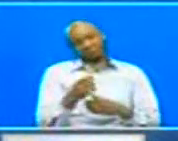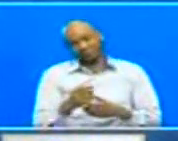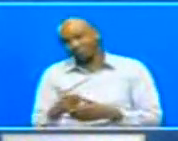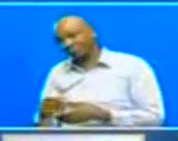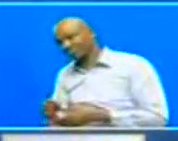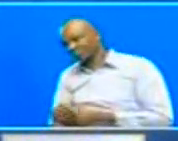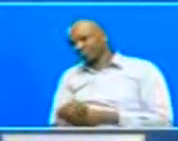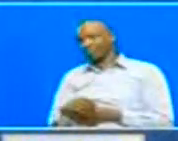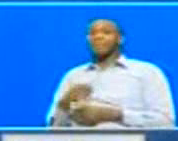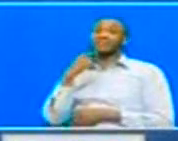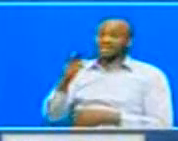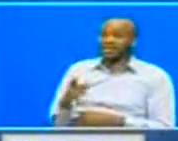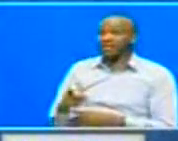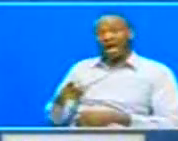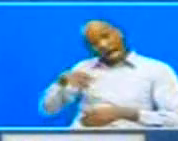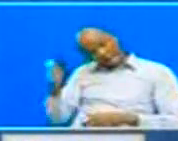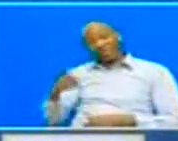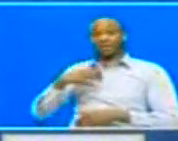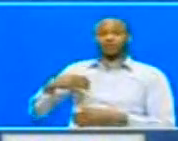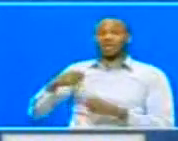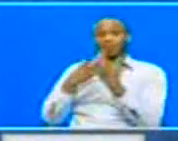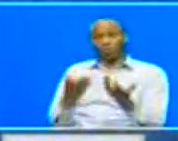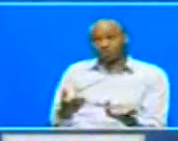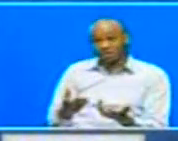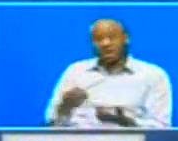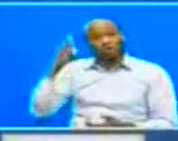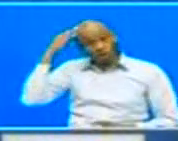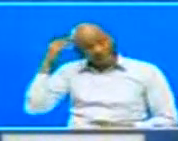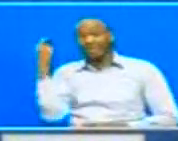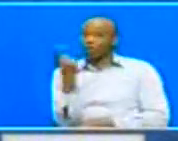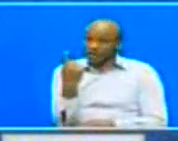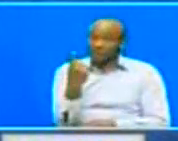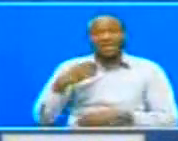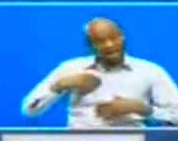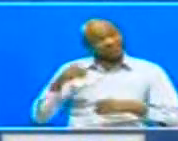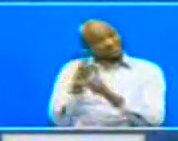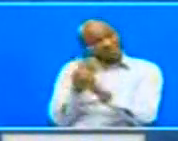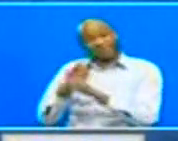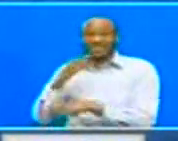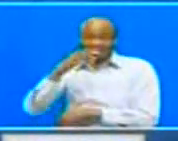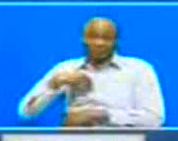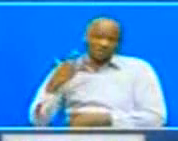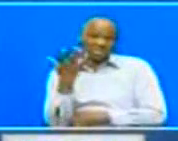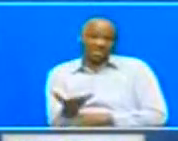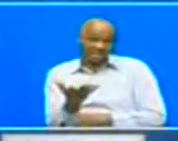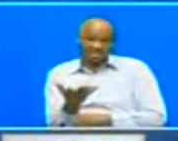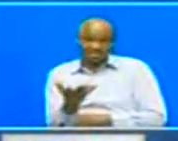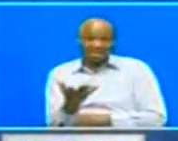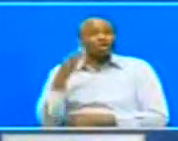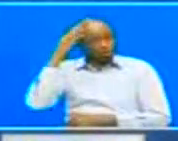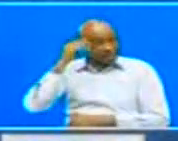what happens to the other refugees. It's not just about Somalis who, yes, we agree, make up the